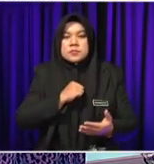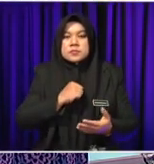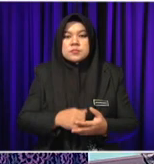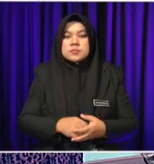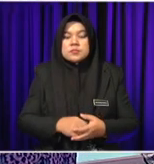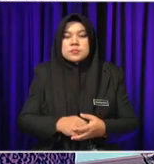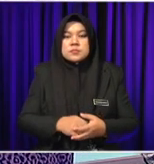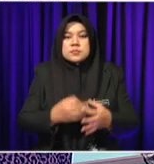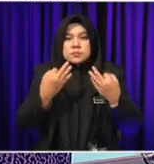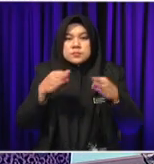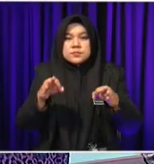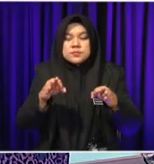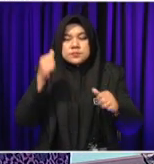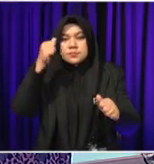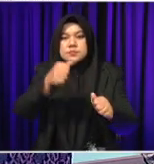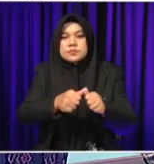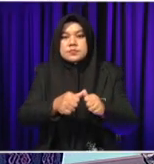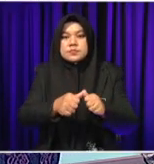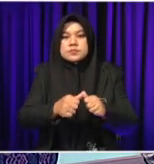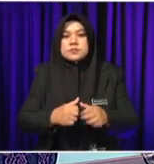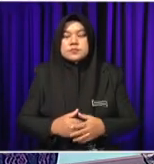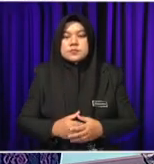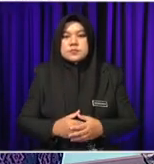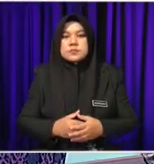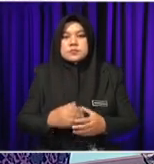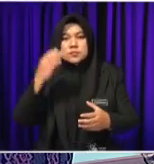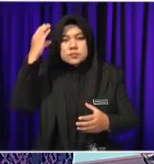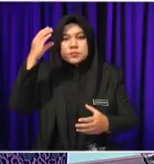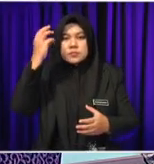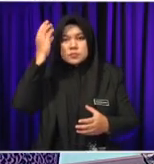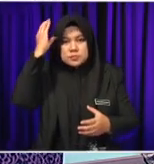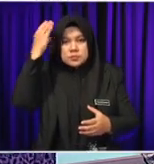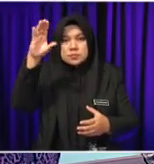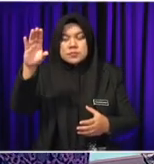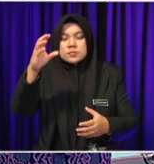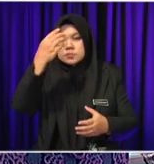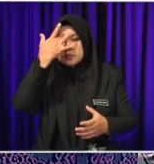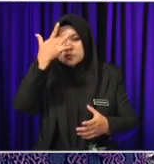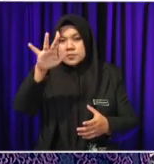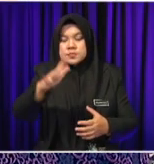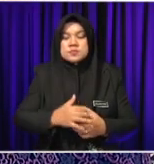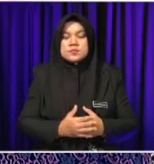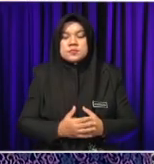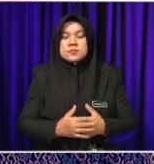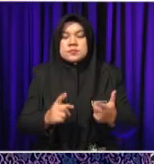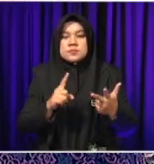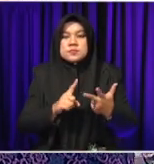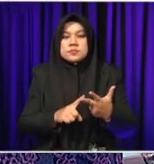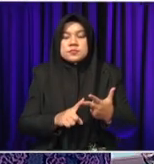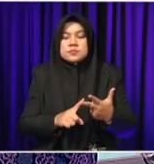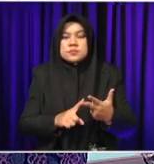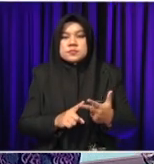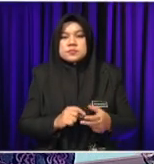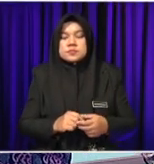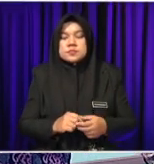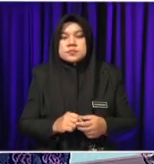free. And remember, it cultivates wisdom. It's how you look at it. All right? All right. Now, the second green colour will definitely come